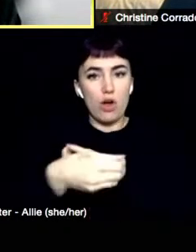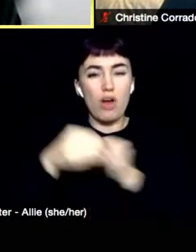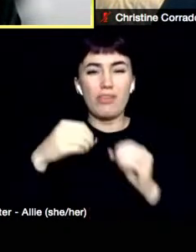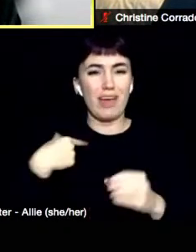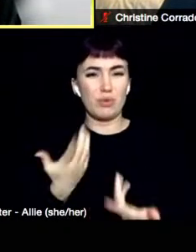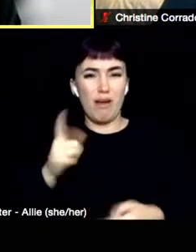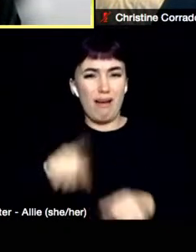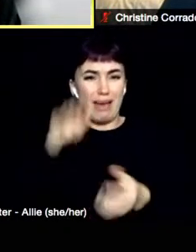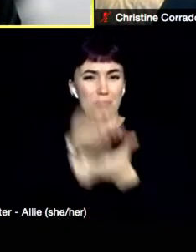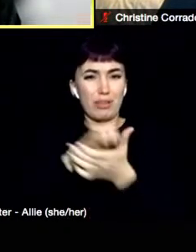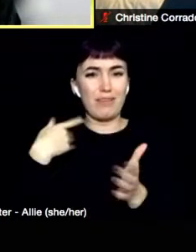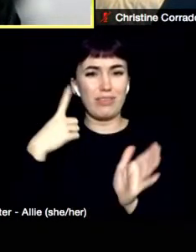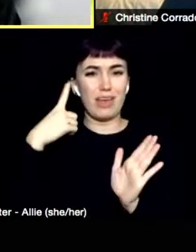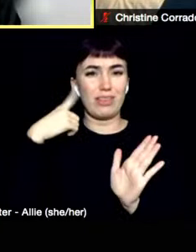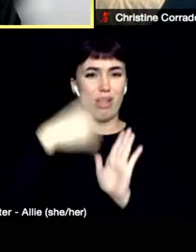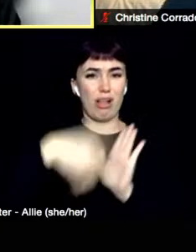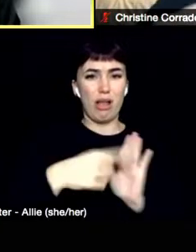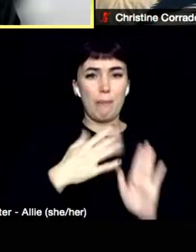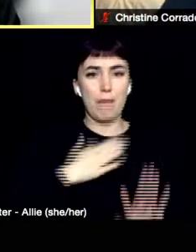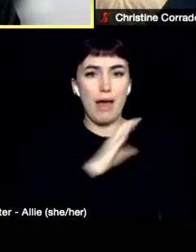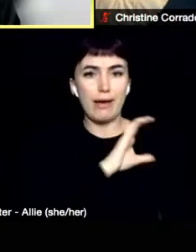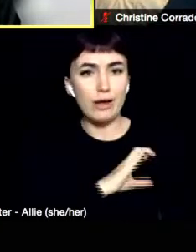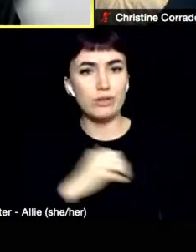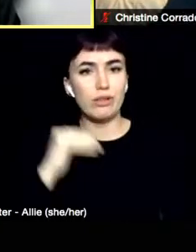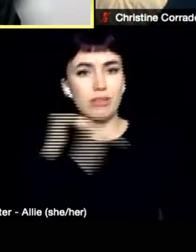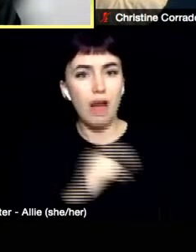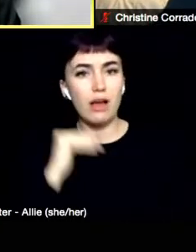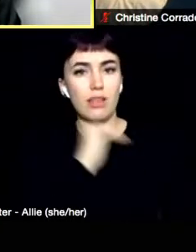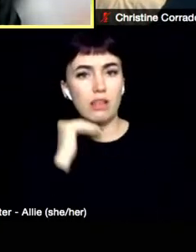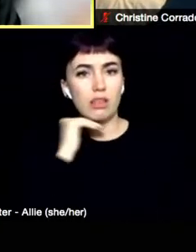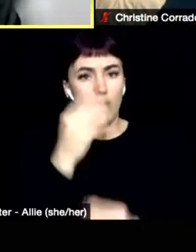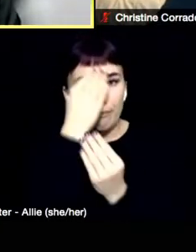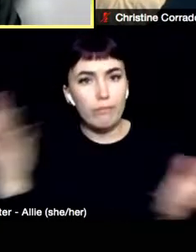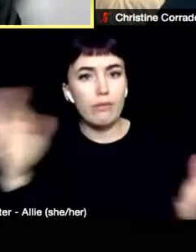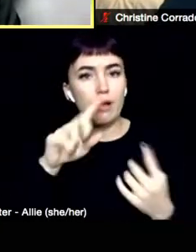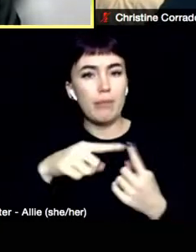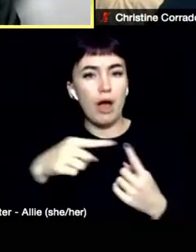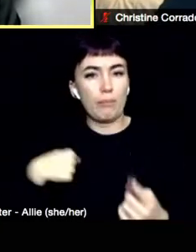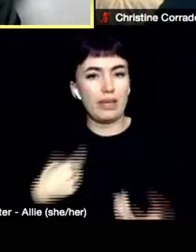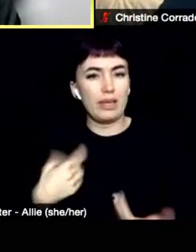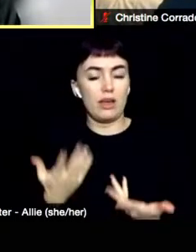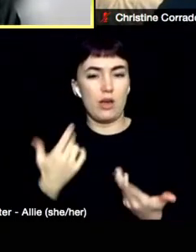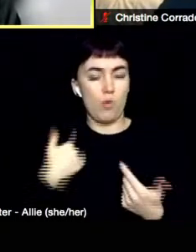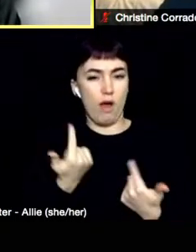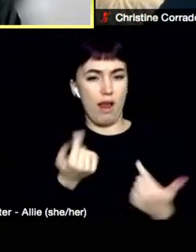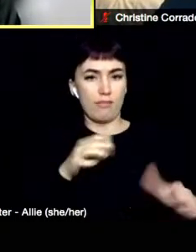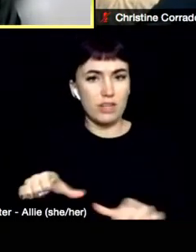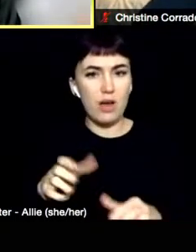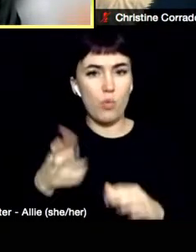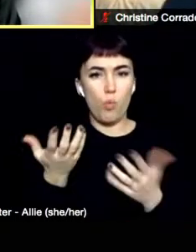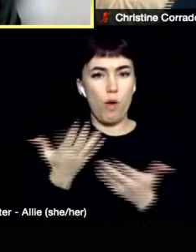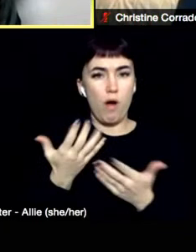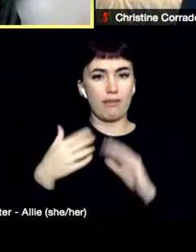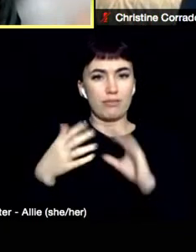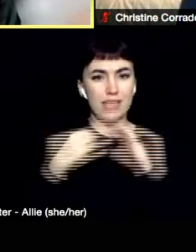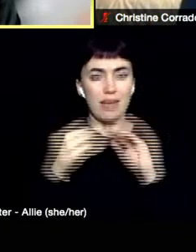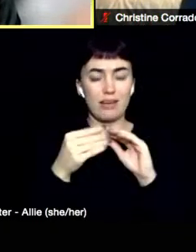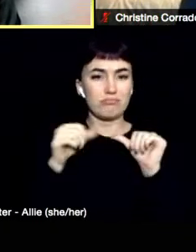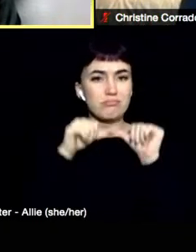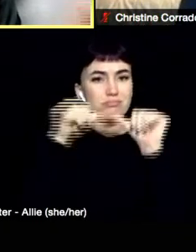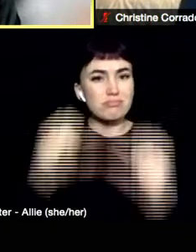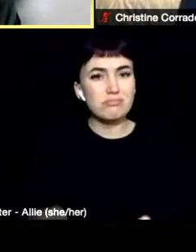the attacks against my characters and lies being disseminated about me and what I have done and said have